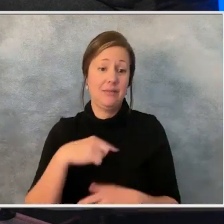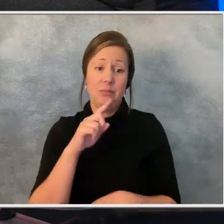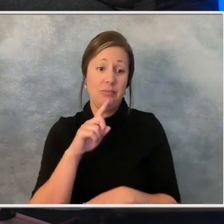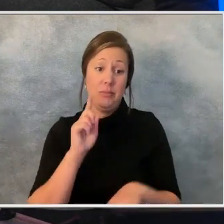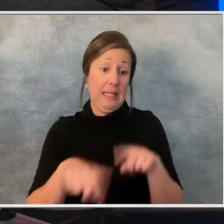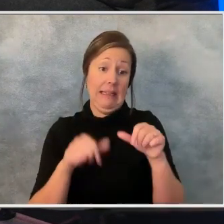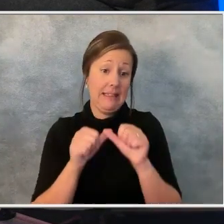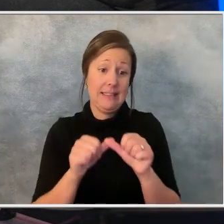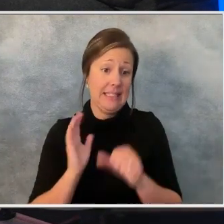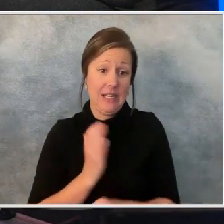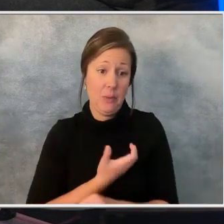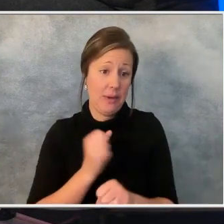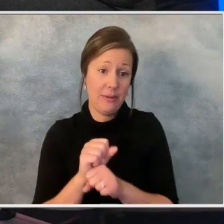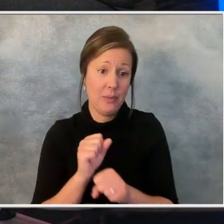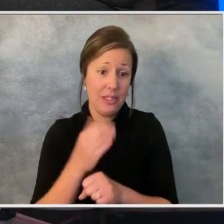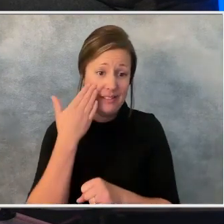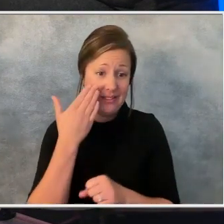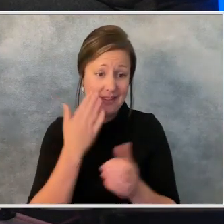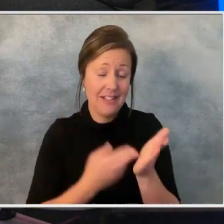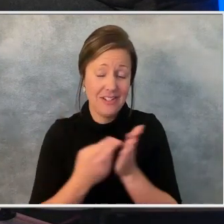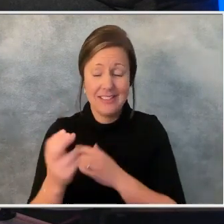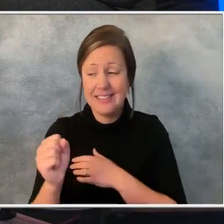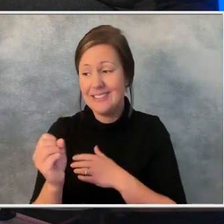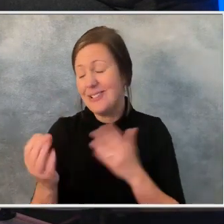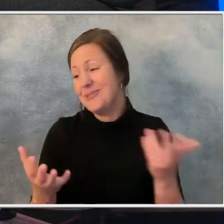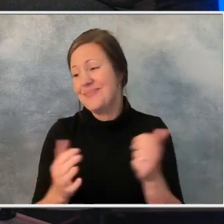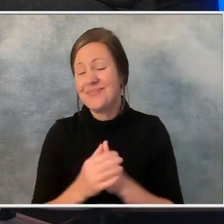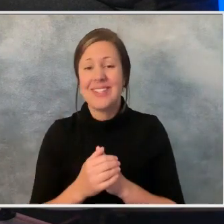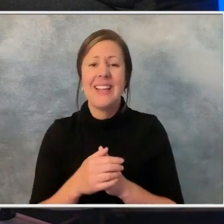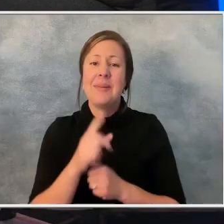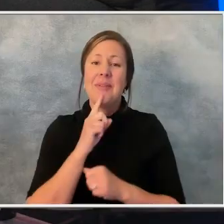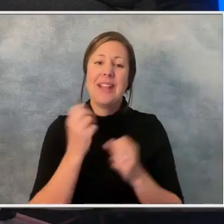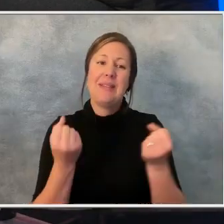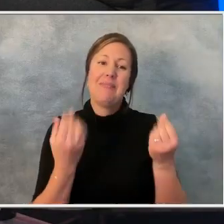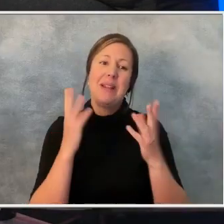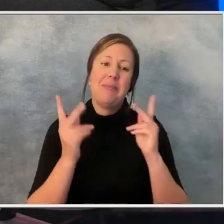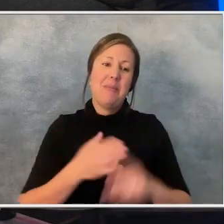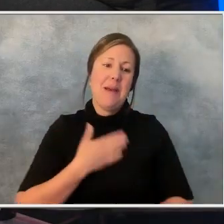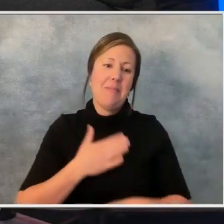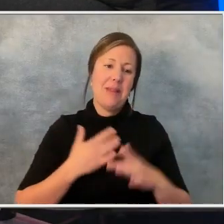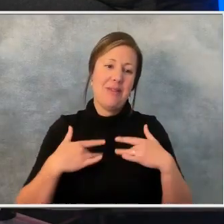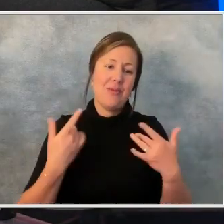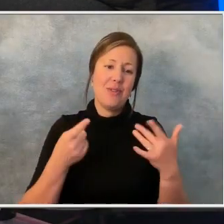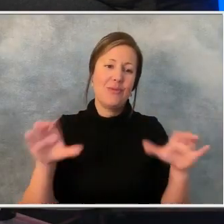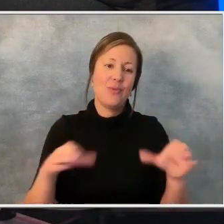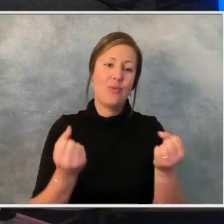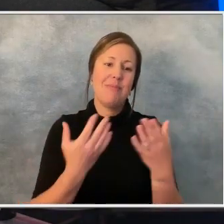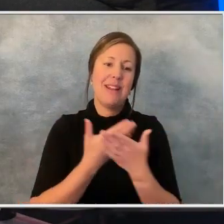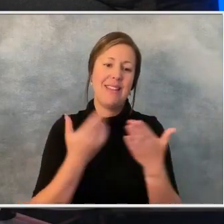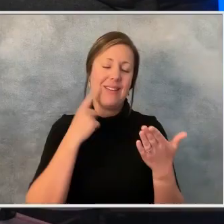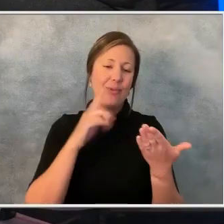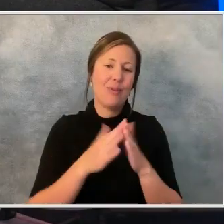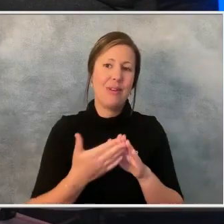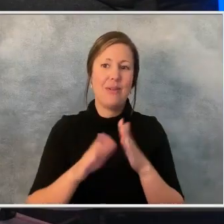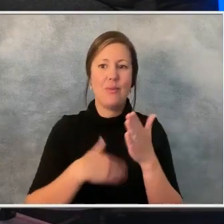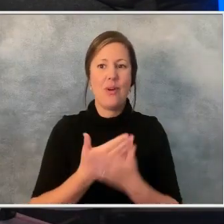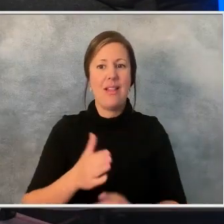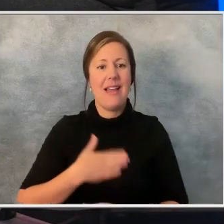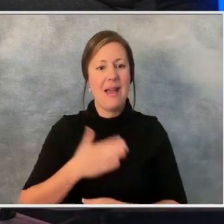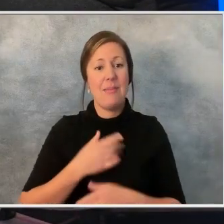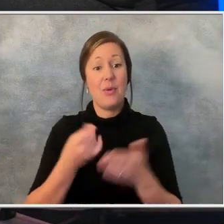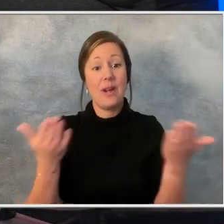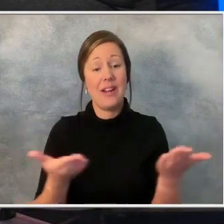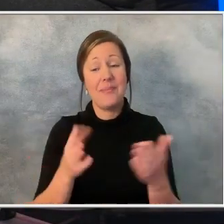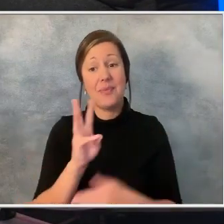happy and thrilled, and you do a lot of things just for the community in general, Eddie. It's really, we're all glad you're here. While we love sharing